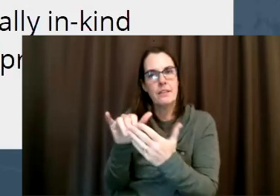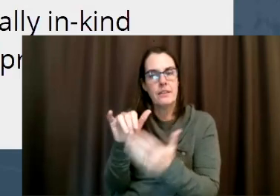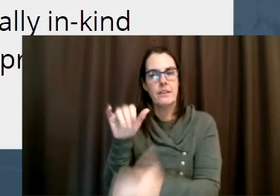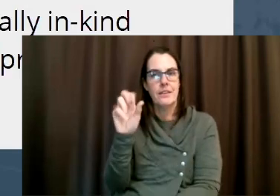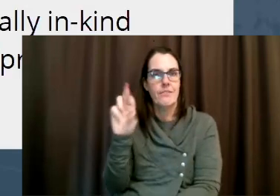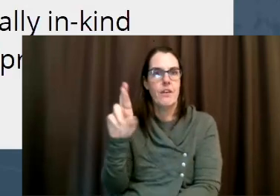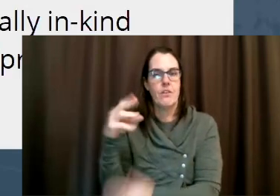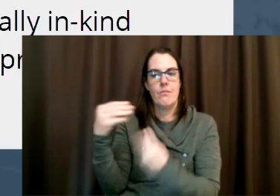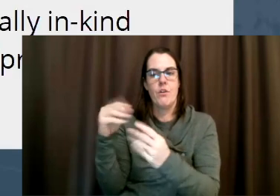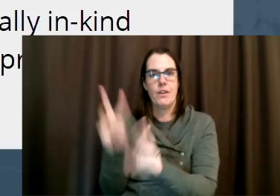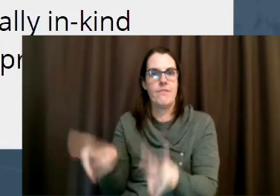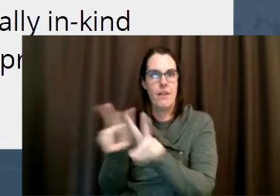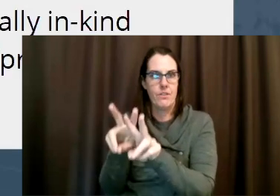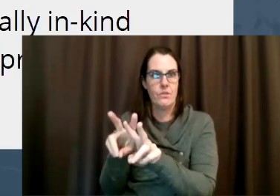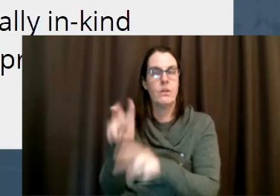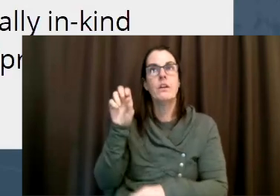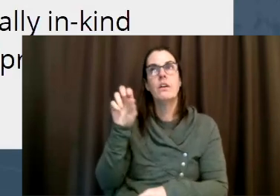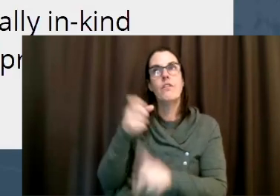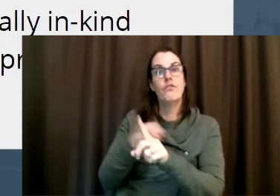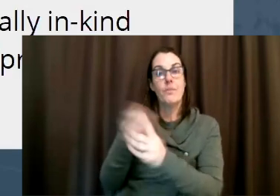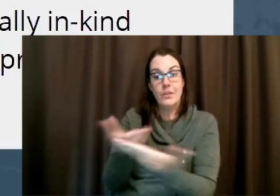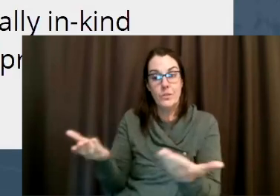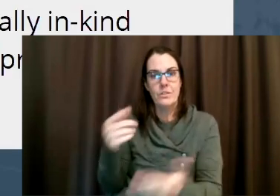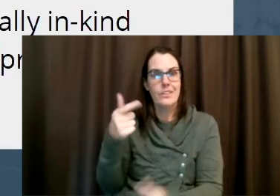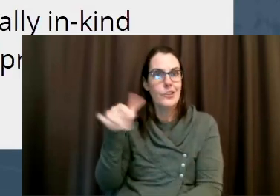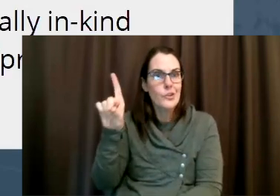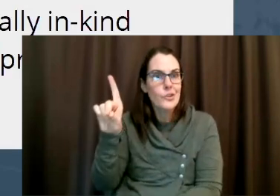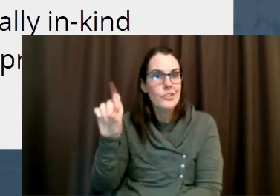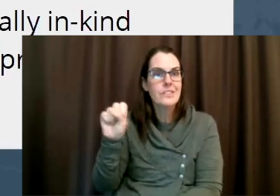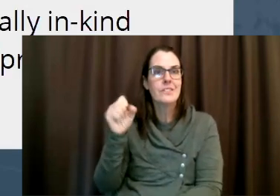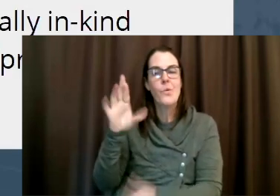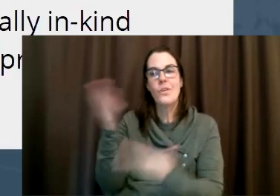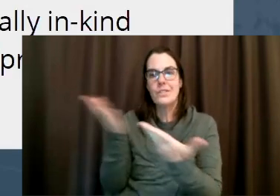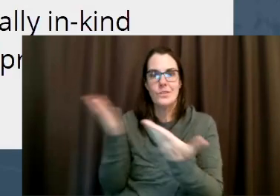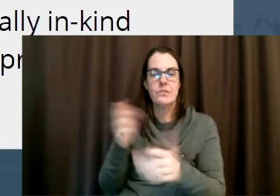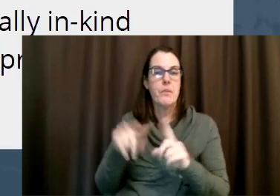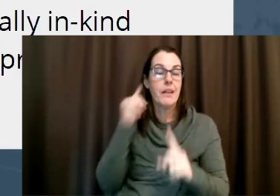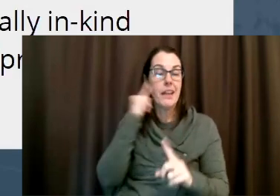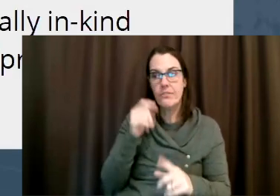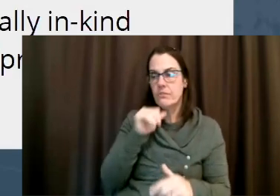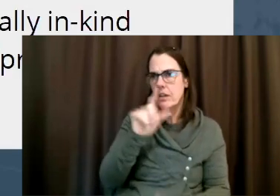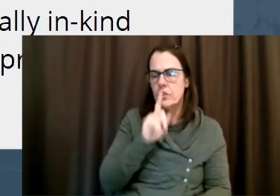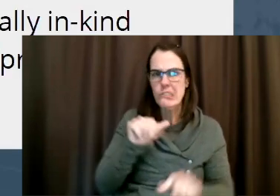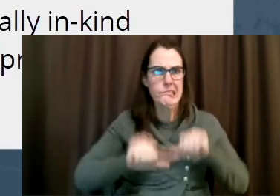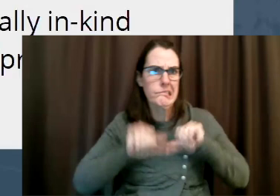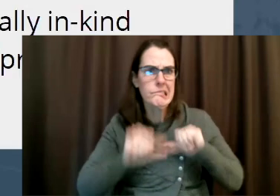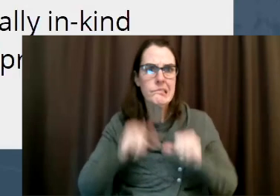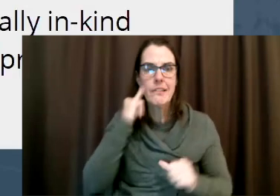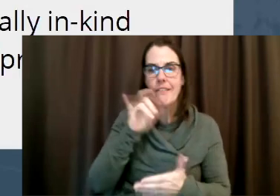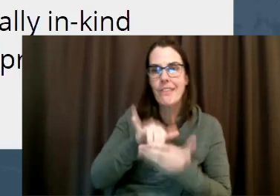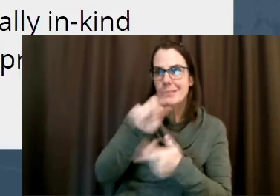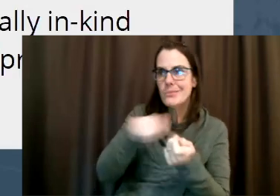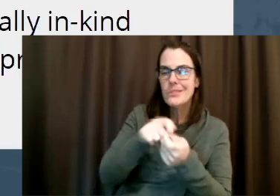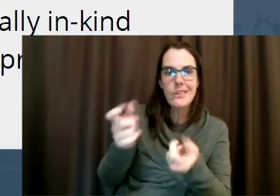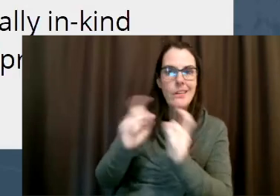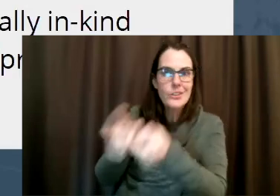received or of the services that you received. But if you're unsure about whether a particular contribution can be counted